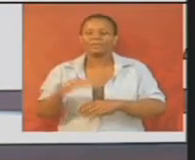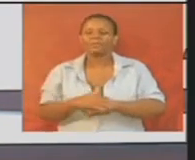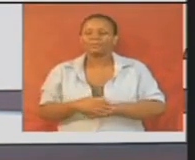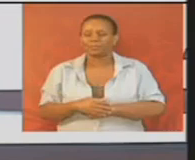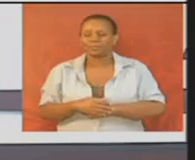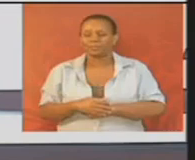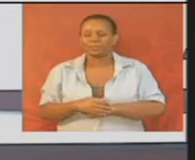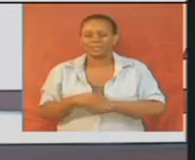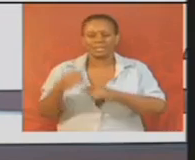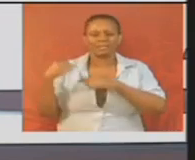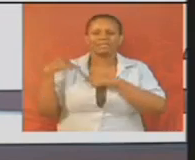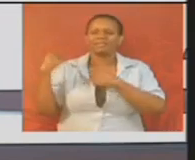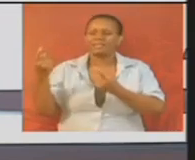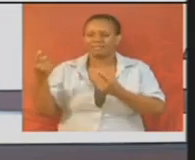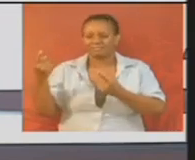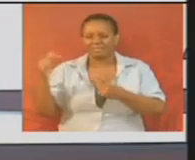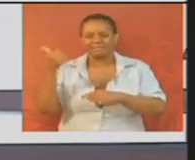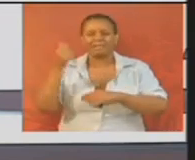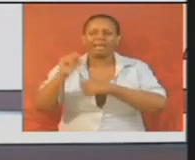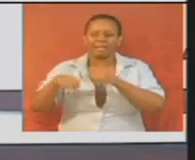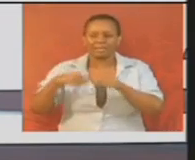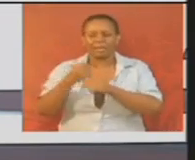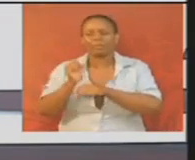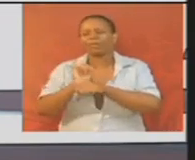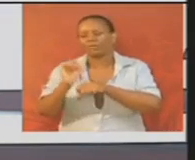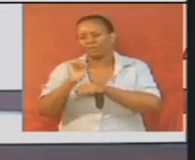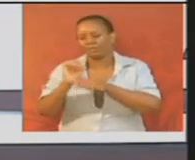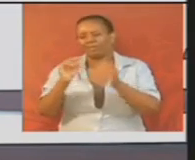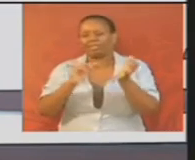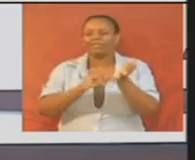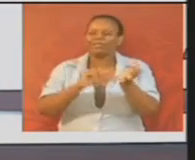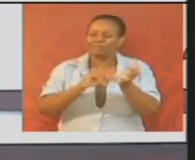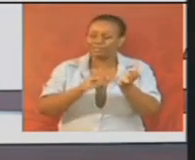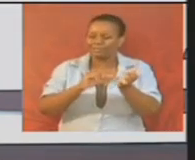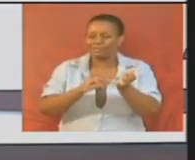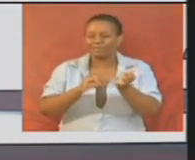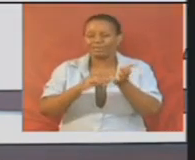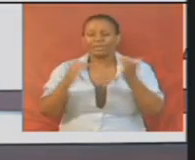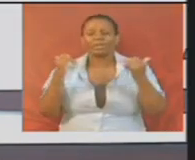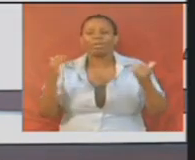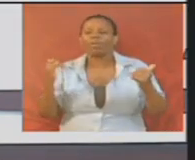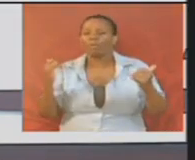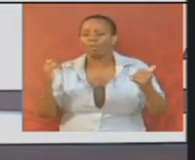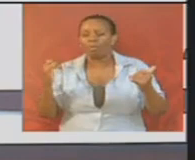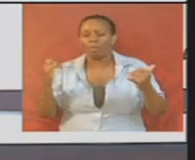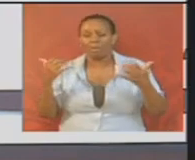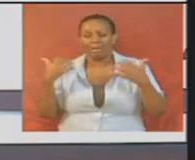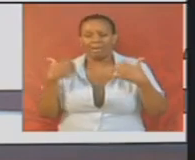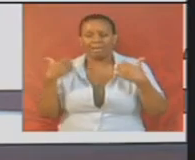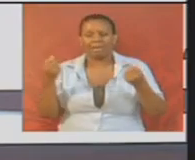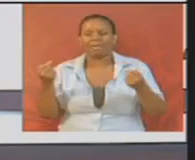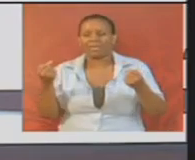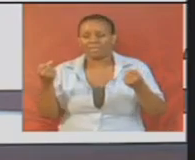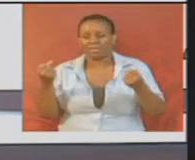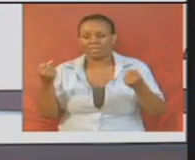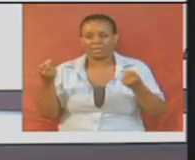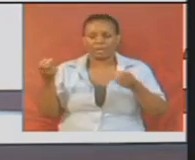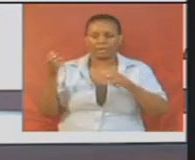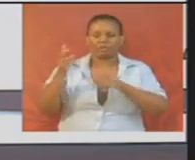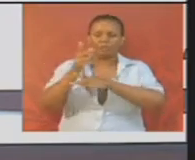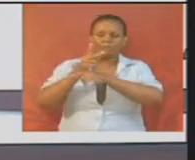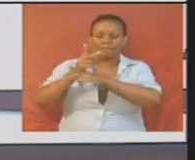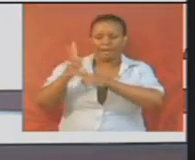years. Currently, I'm a senior district health visitor at the Eastern Regional Health Authority, and I am an advocate